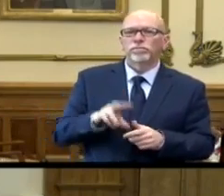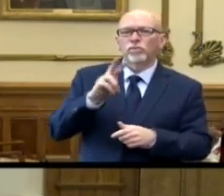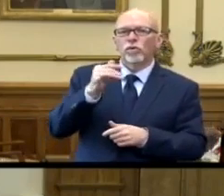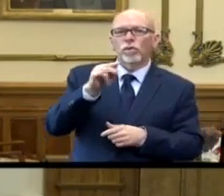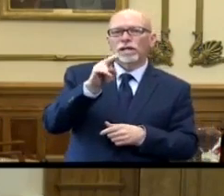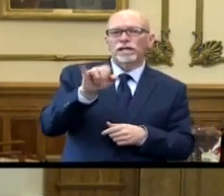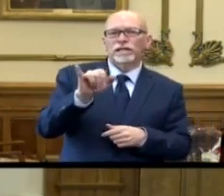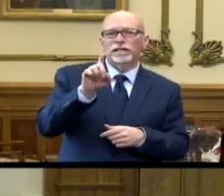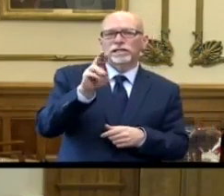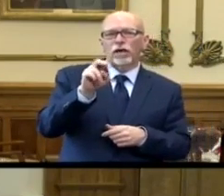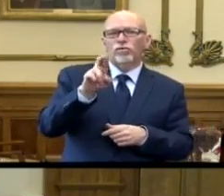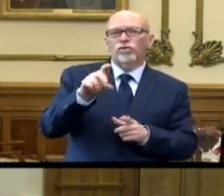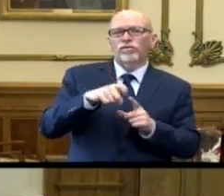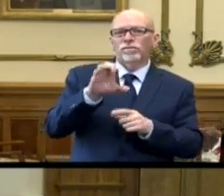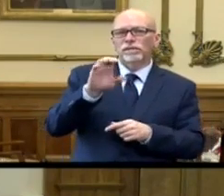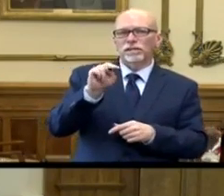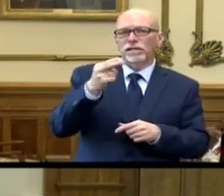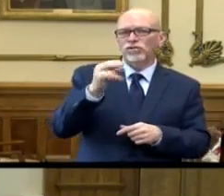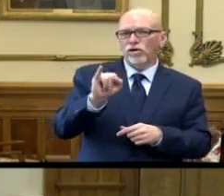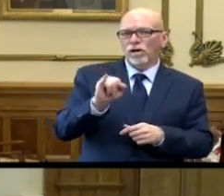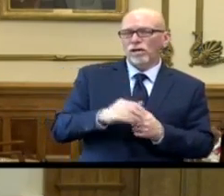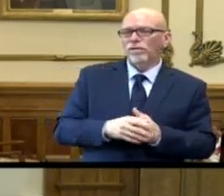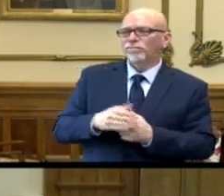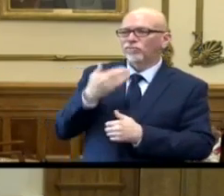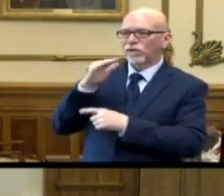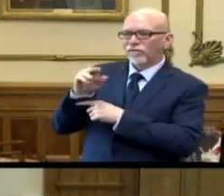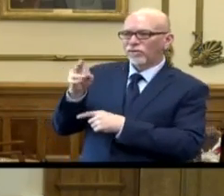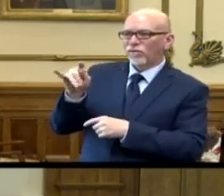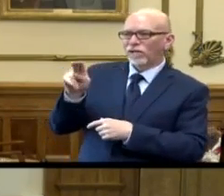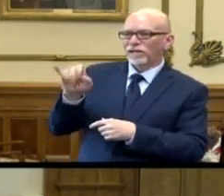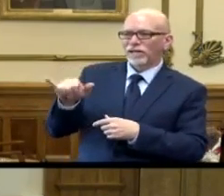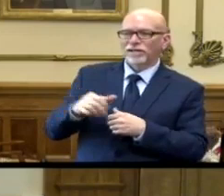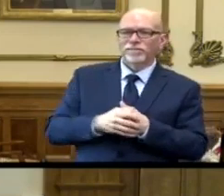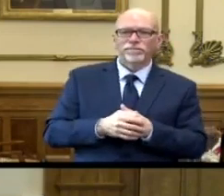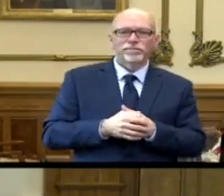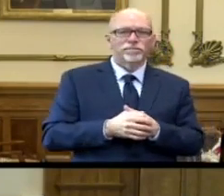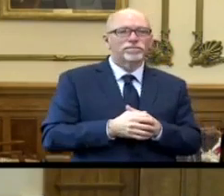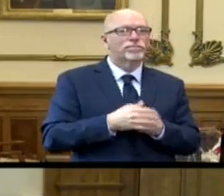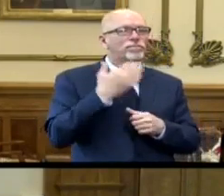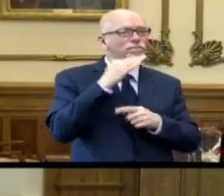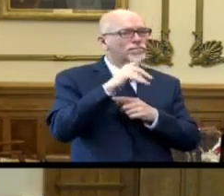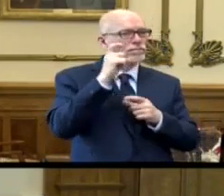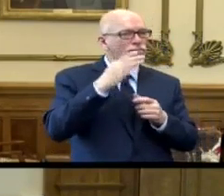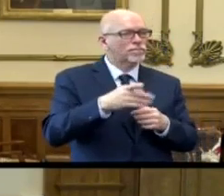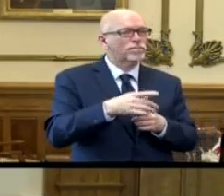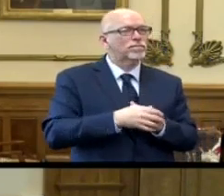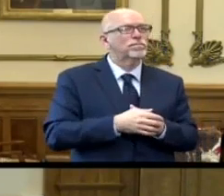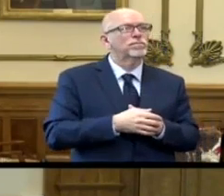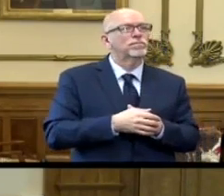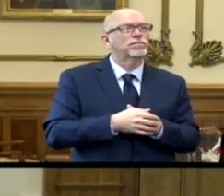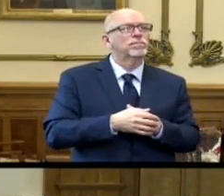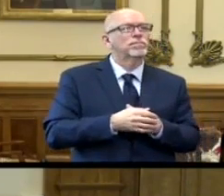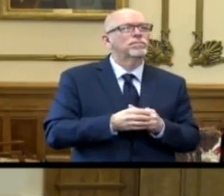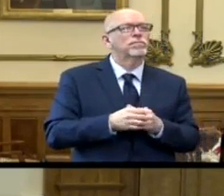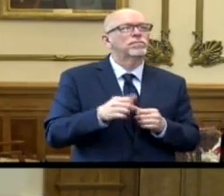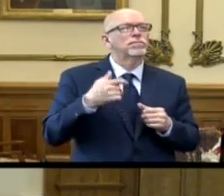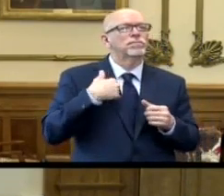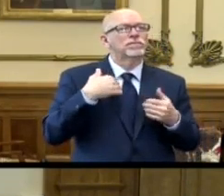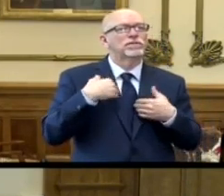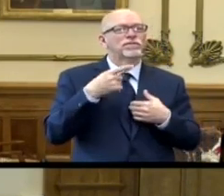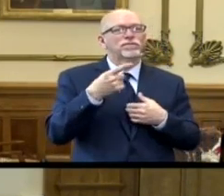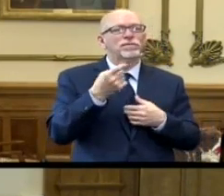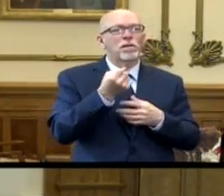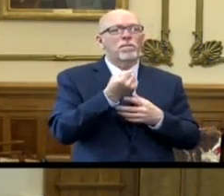Whitney Downard, CNHI. Good afternoon, Whitney. Good afternoon, Governor. I've got a kind